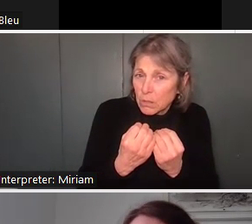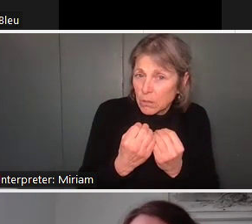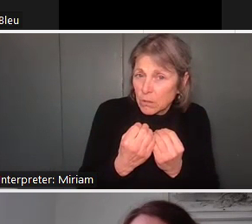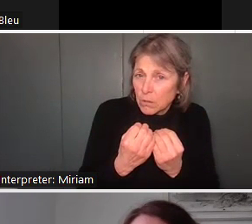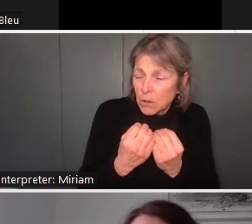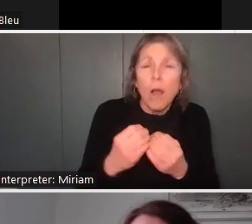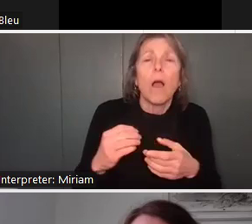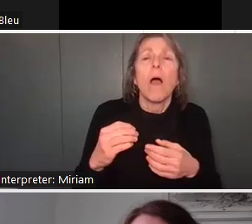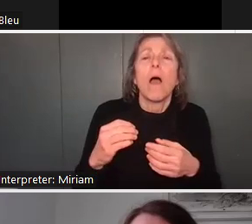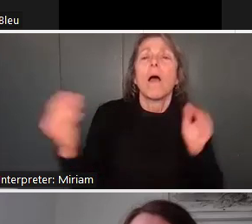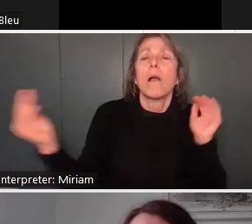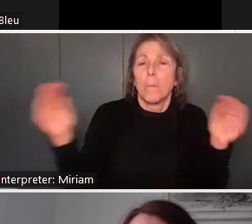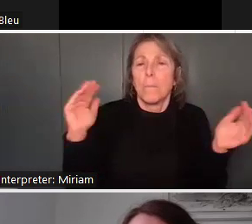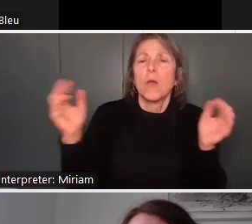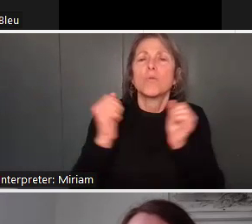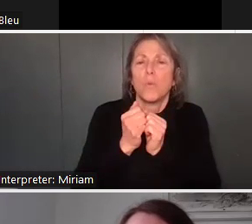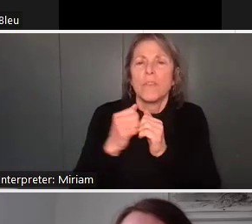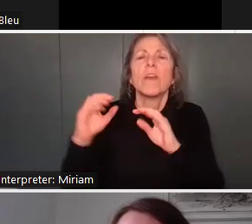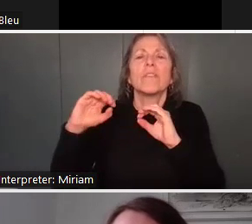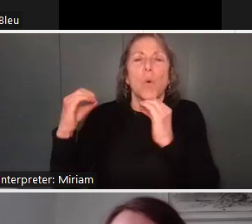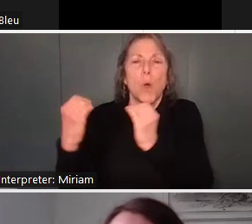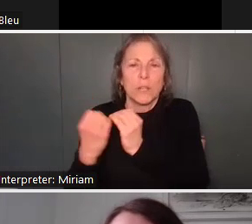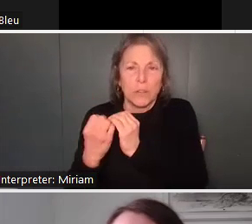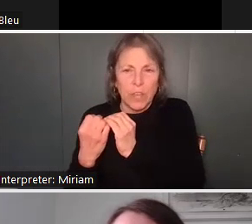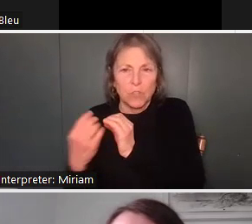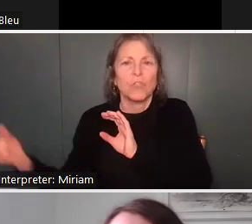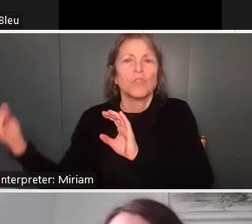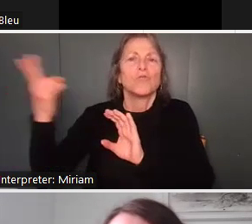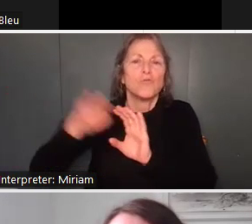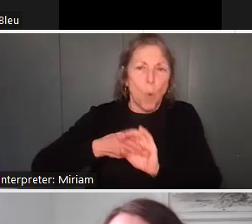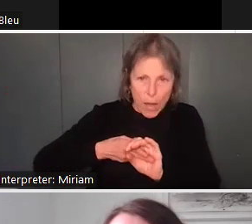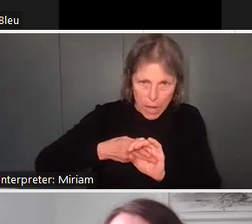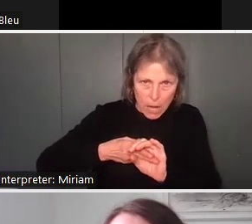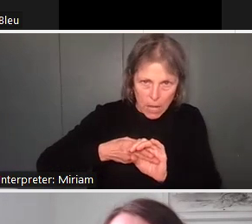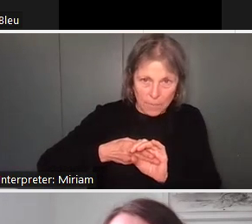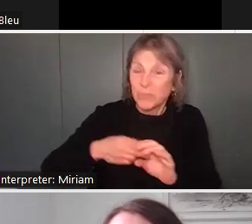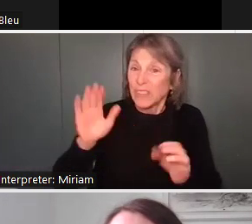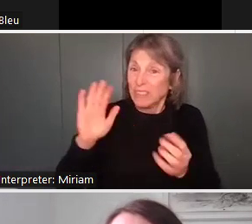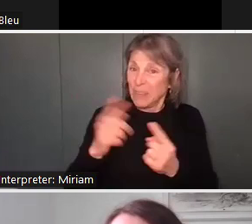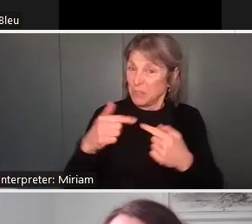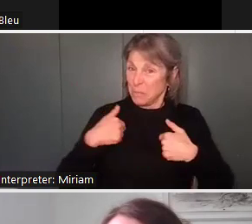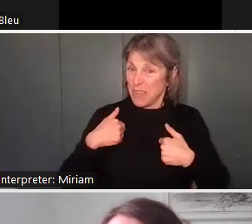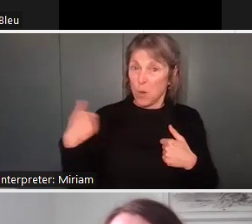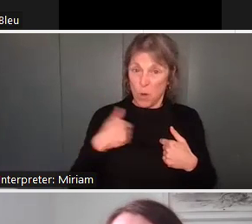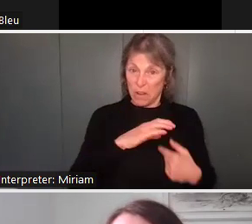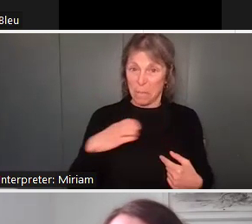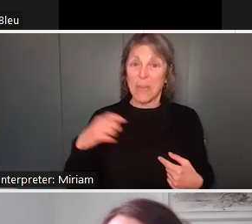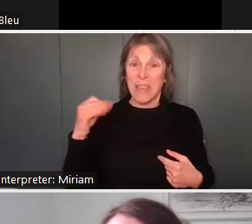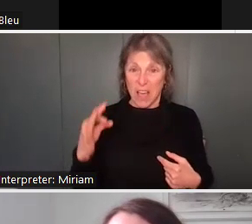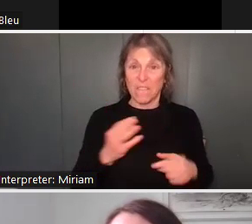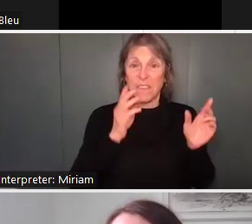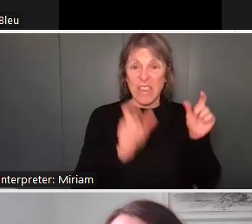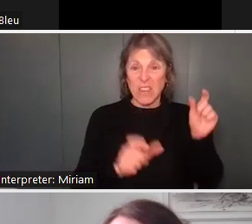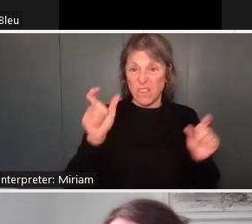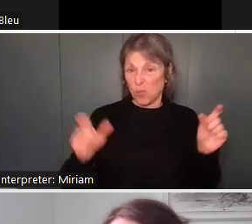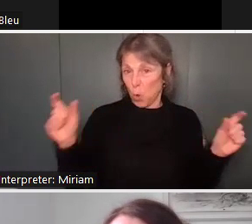Oh. As opposed to the organization joining. Oh. It seems to me that we're a committee of